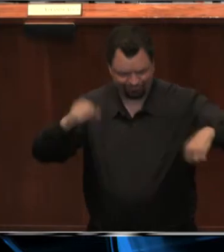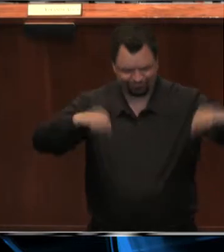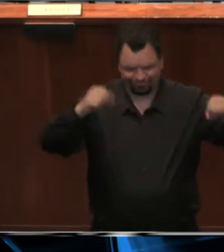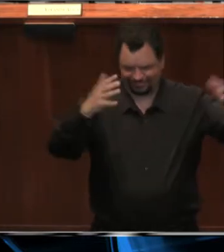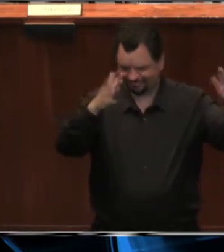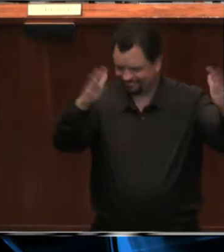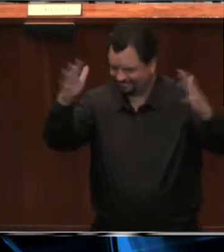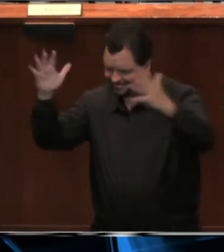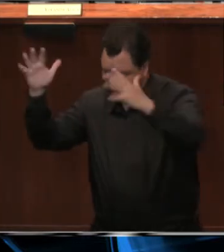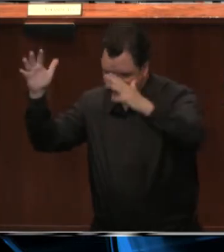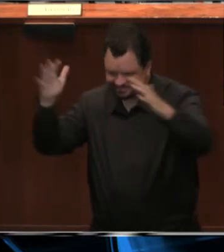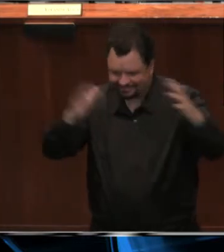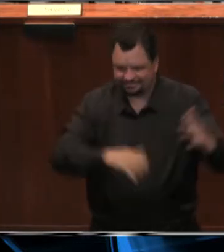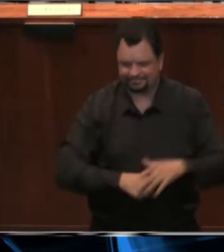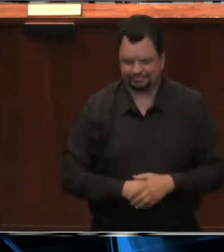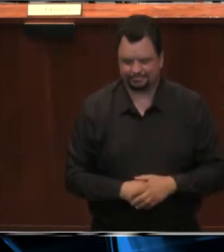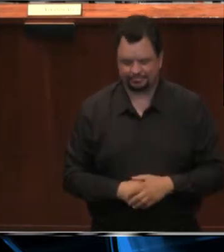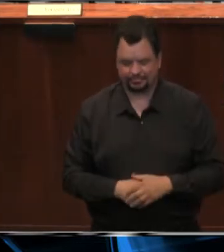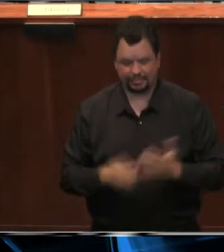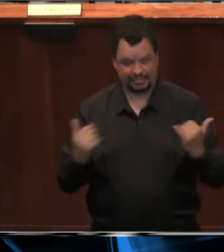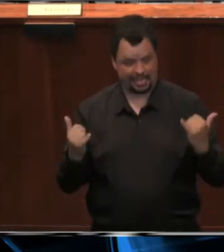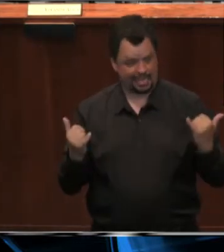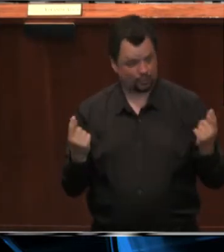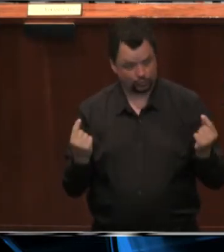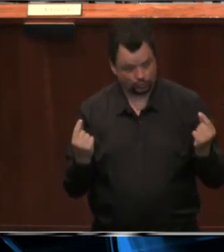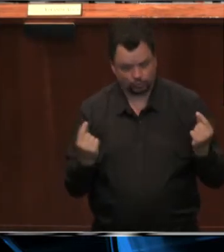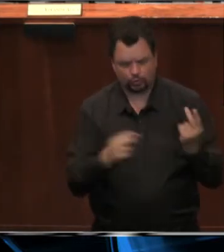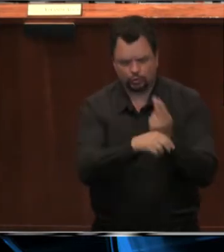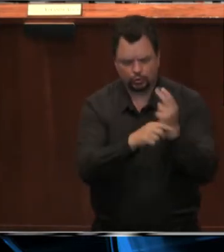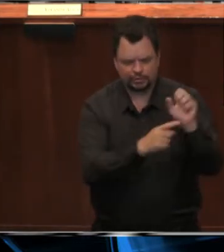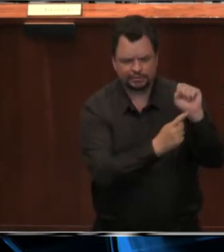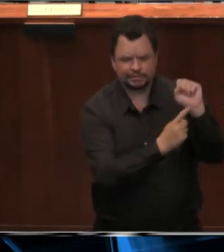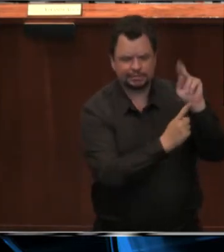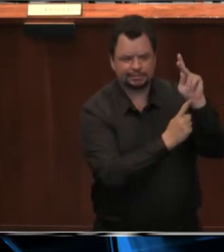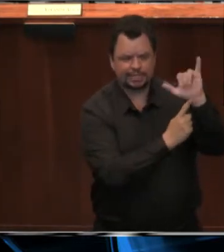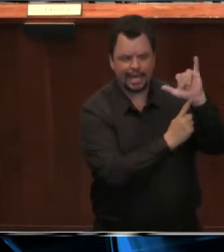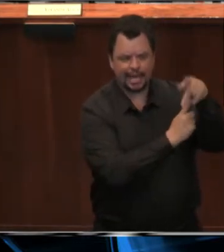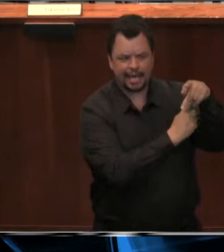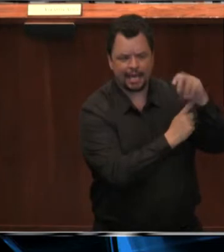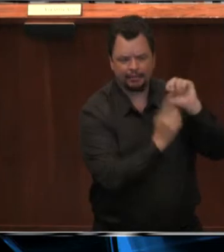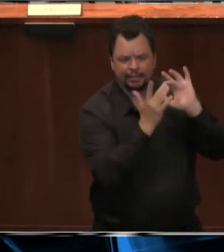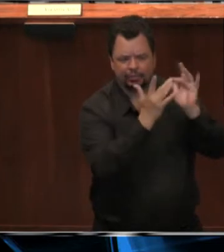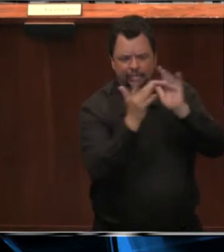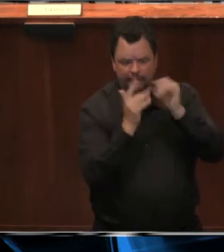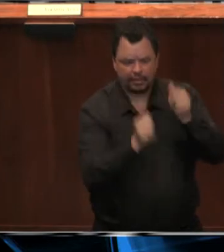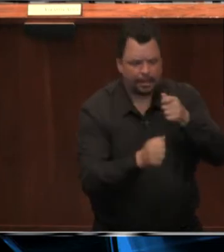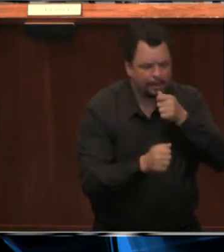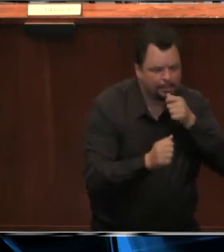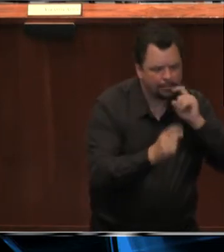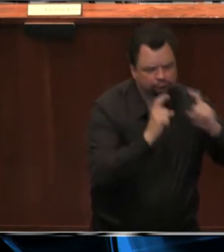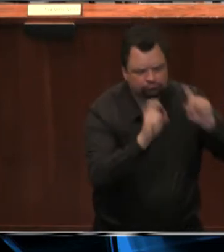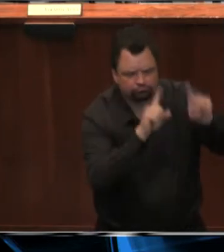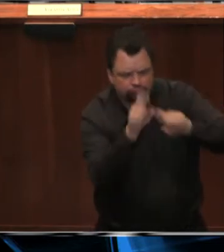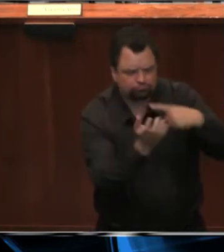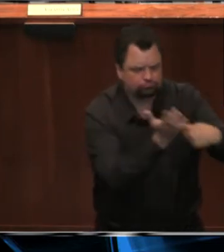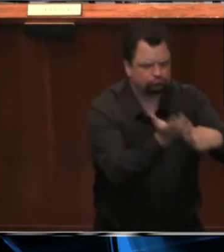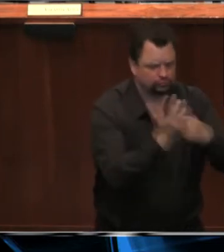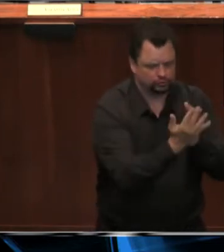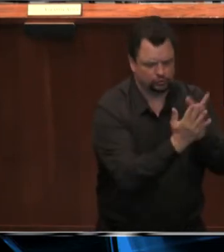Skype technology today. If there's a problem, what I'd ask board members to do